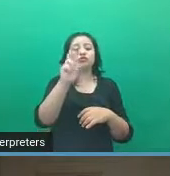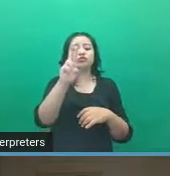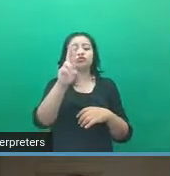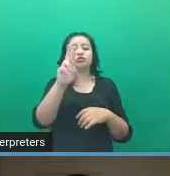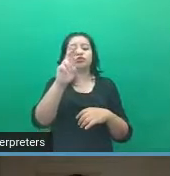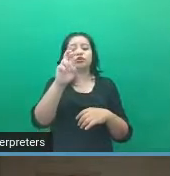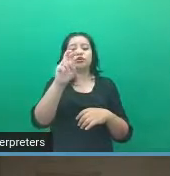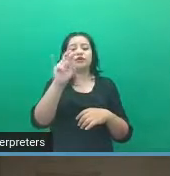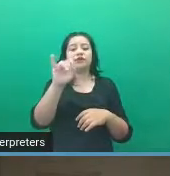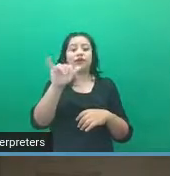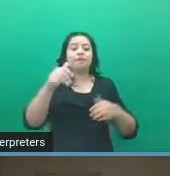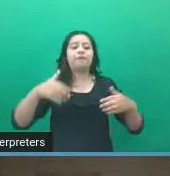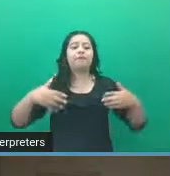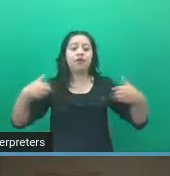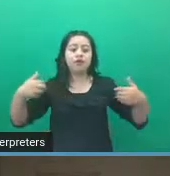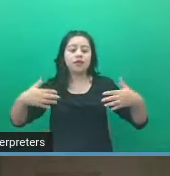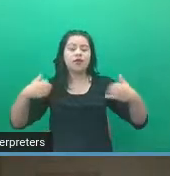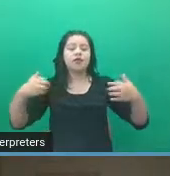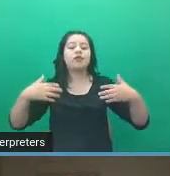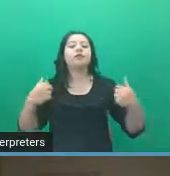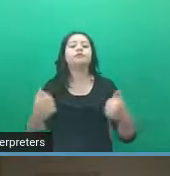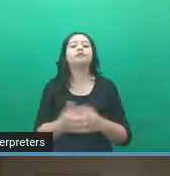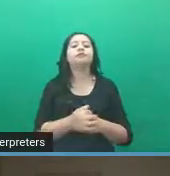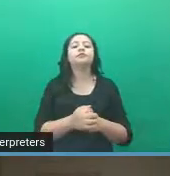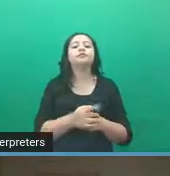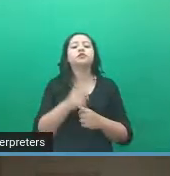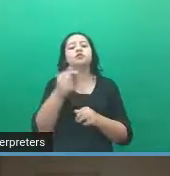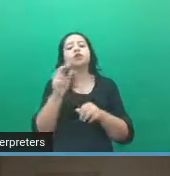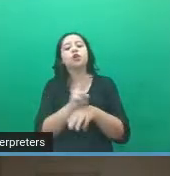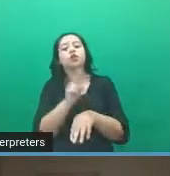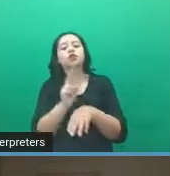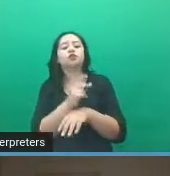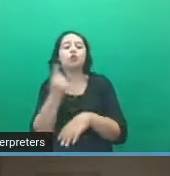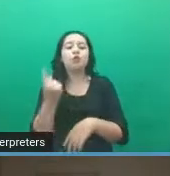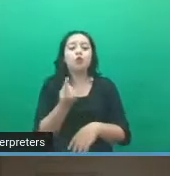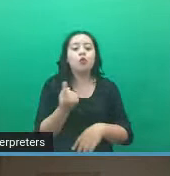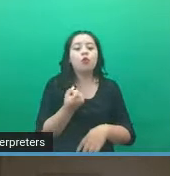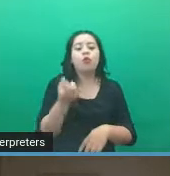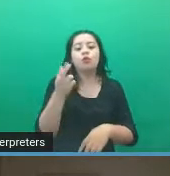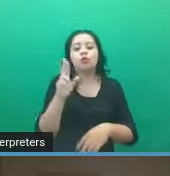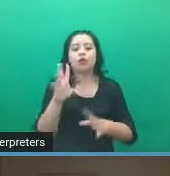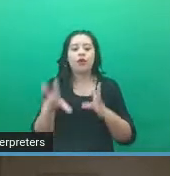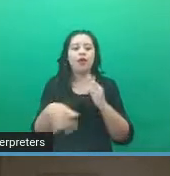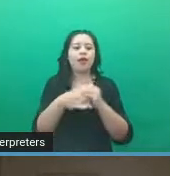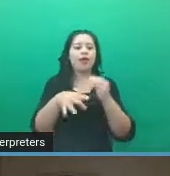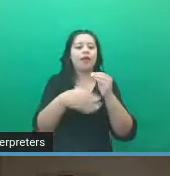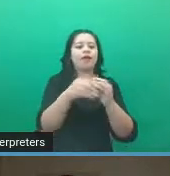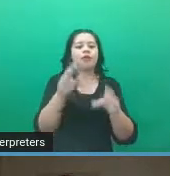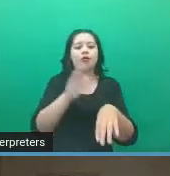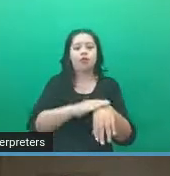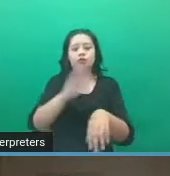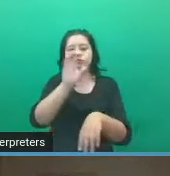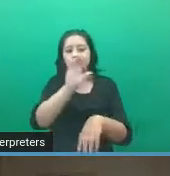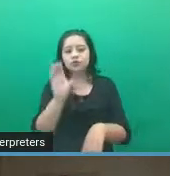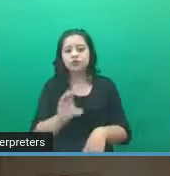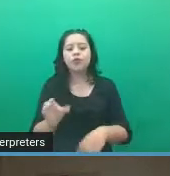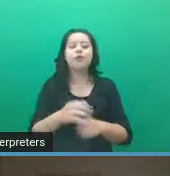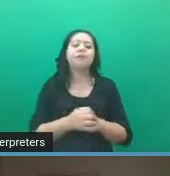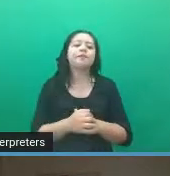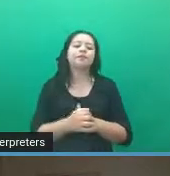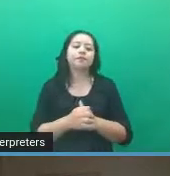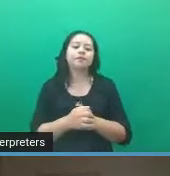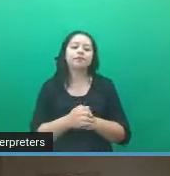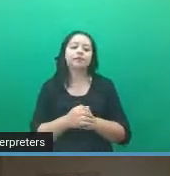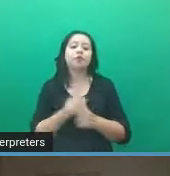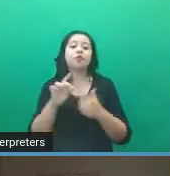Surveymonkey. It's a cloud-based survey software as a service that can be used on its own, or there is a Surveymonkey add-on for Zoom. In that arrangement, after the add-on